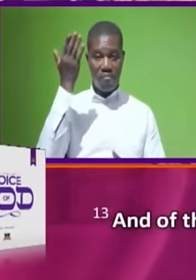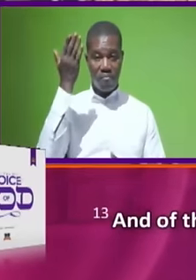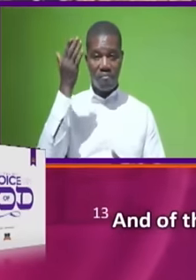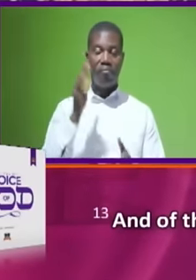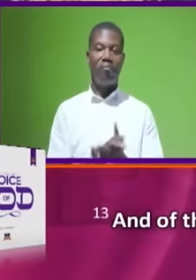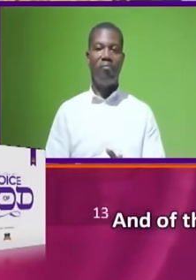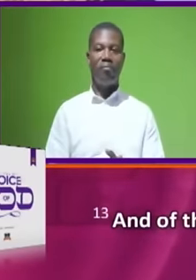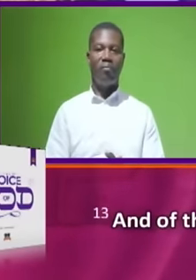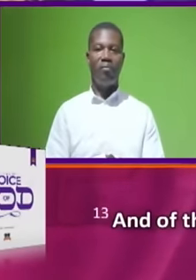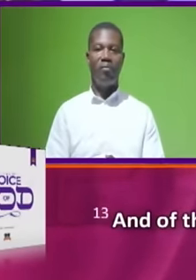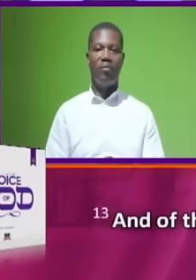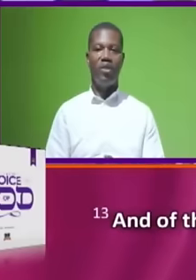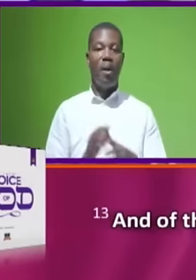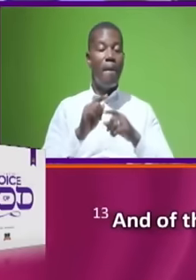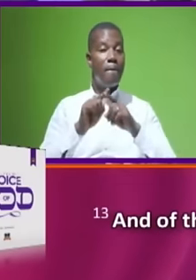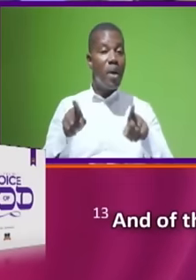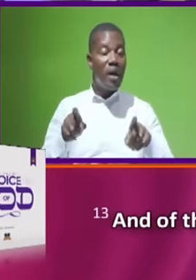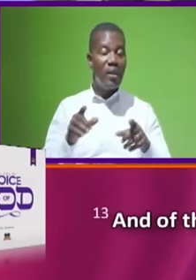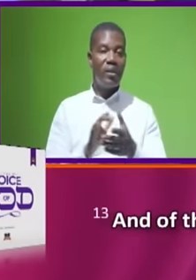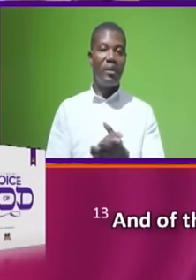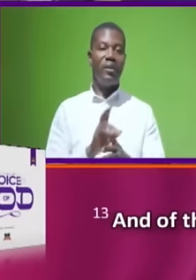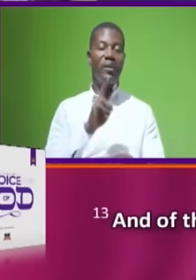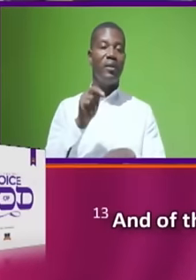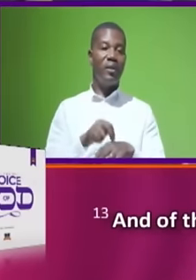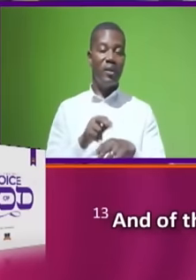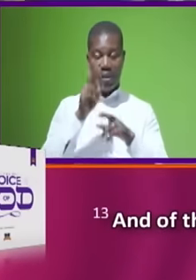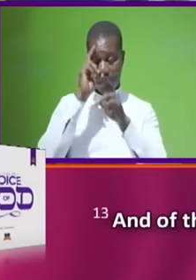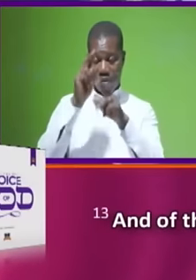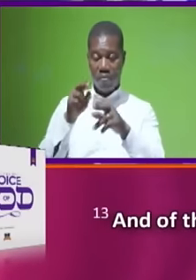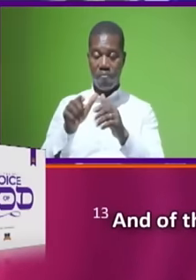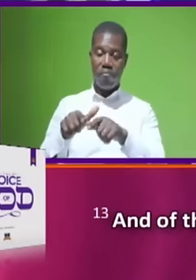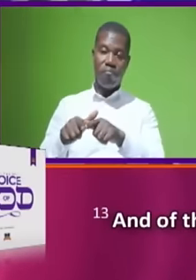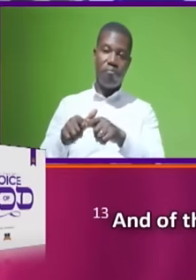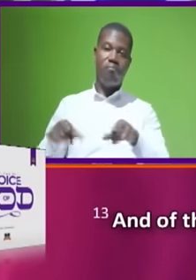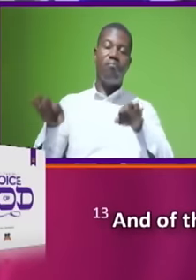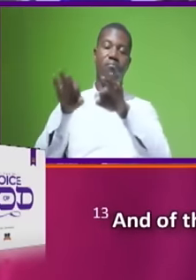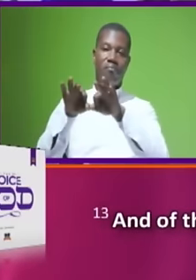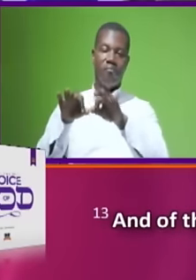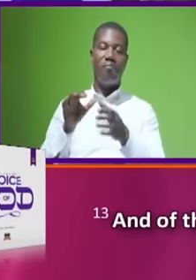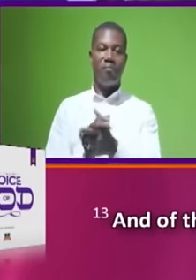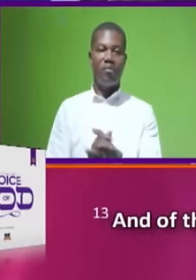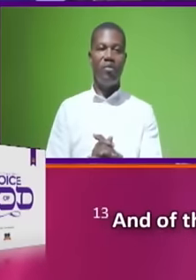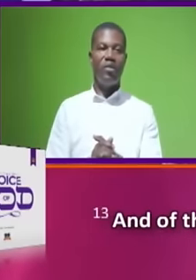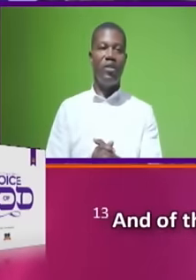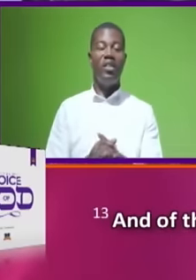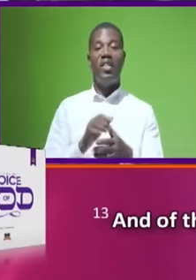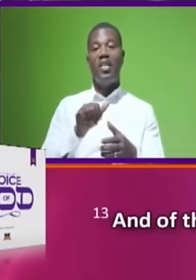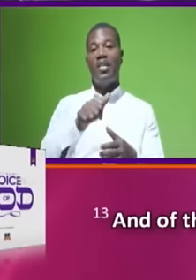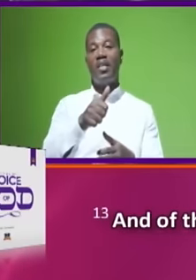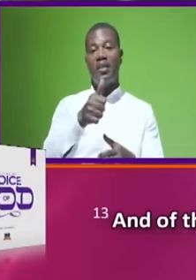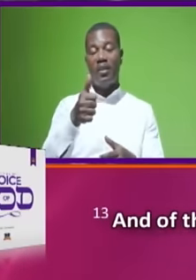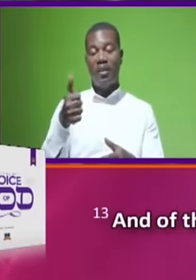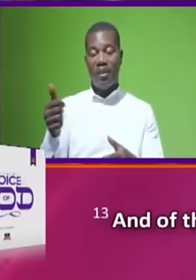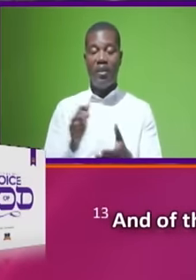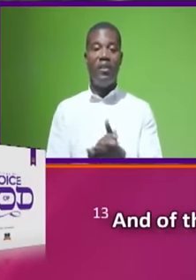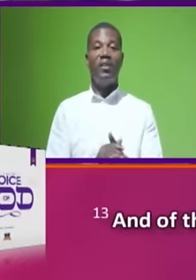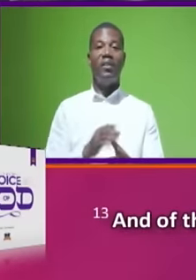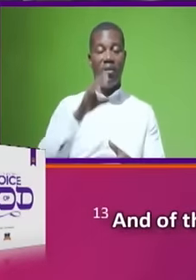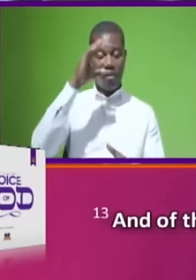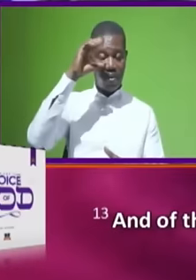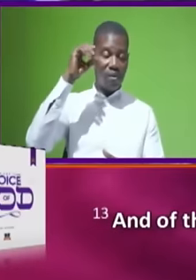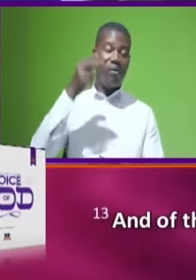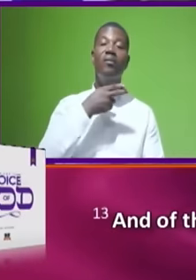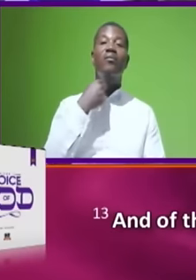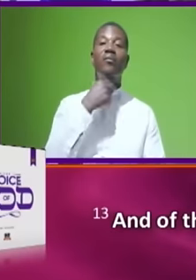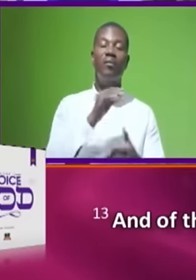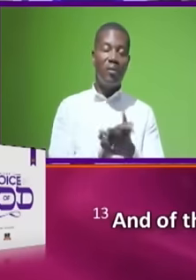head. Now, my no, Ebu wanke see. For the people magnify them. So for be a can see munu chirami. Or